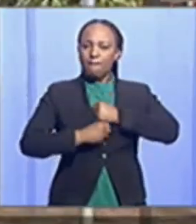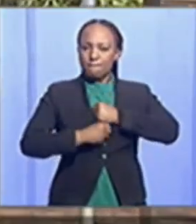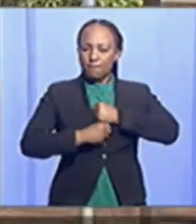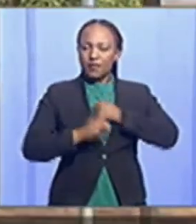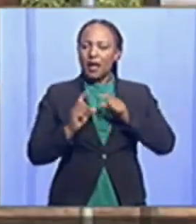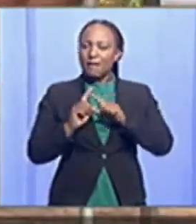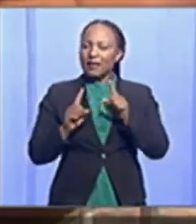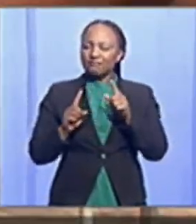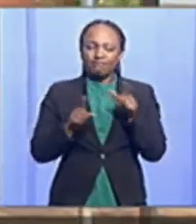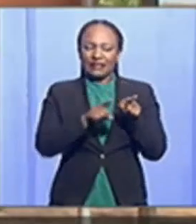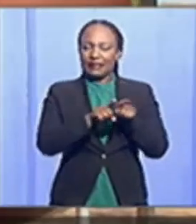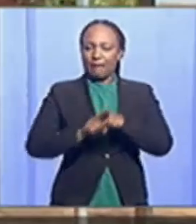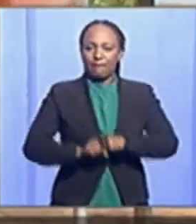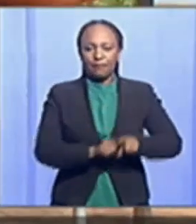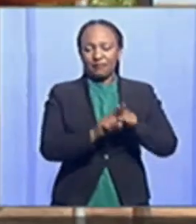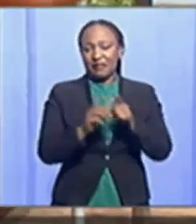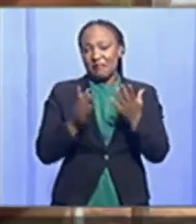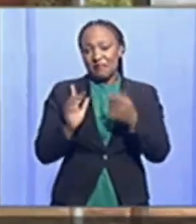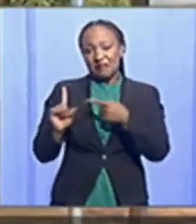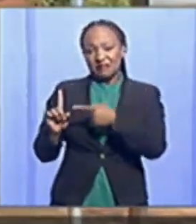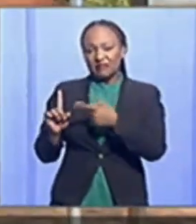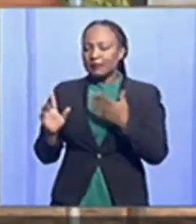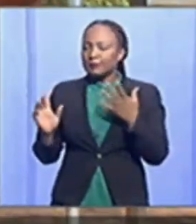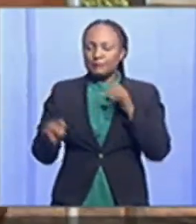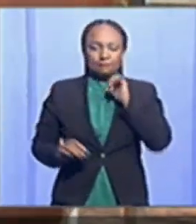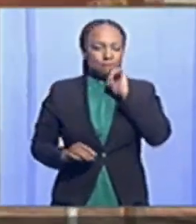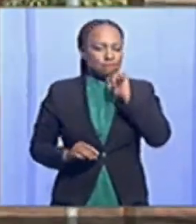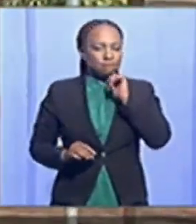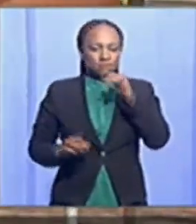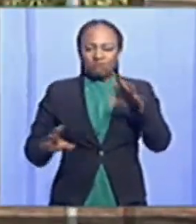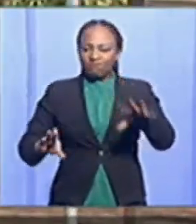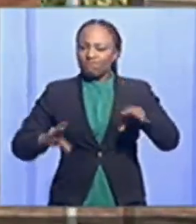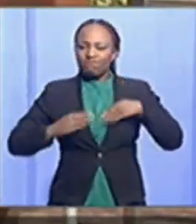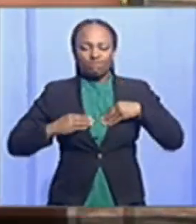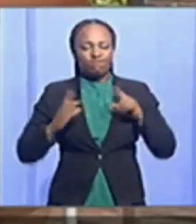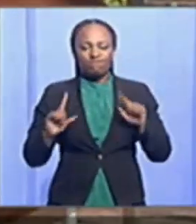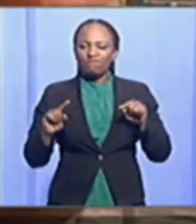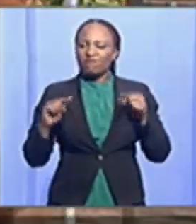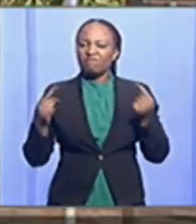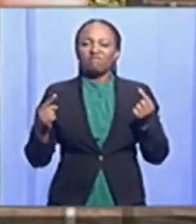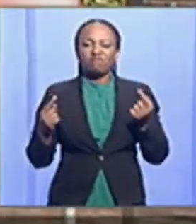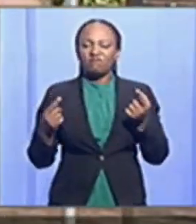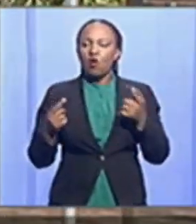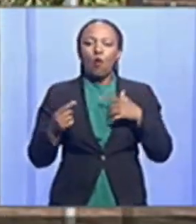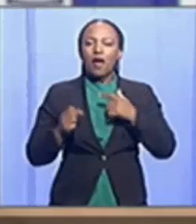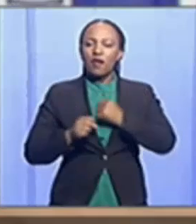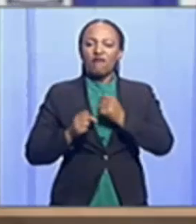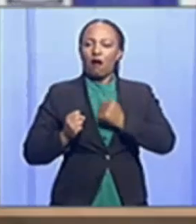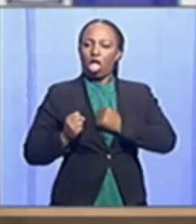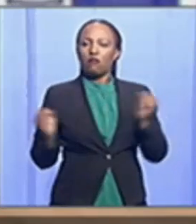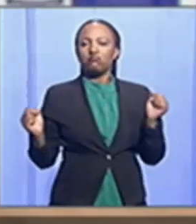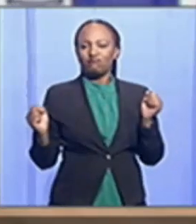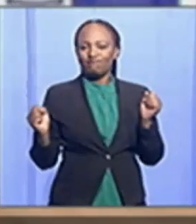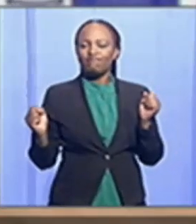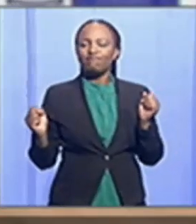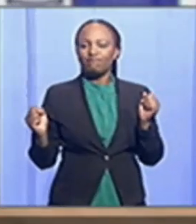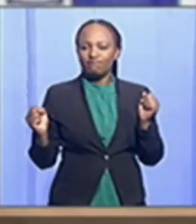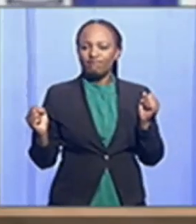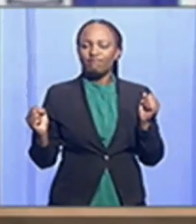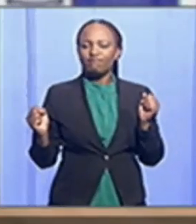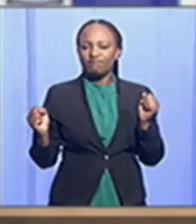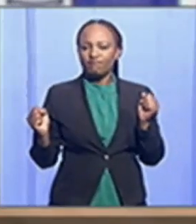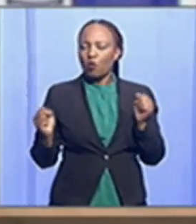maybe yena a sa kgona go ding go gotalla letse can asinga ba open go ntwe so